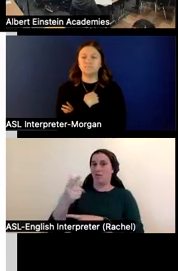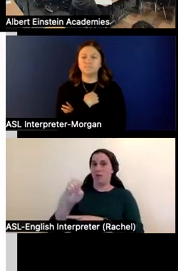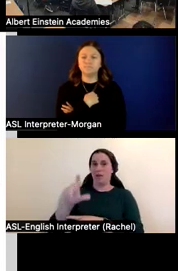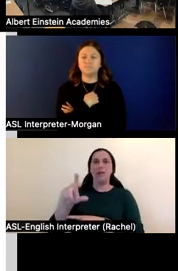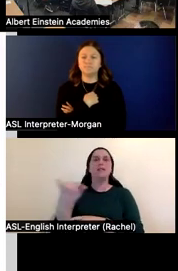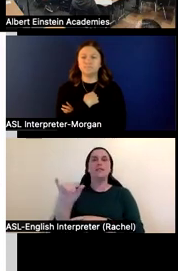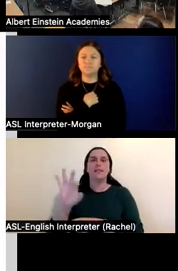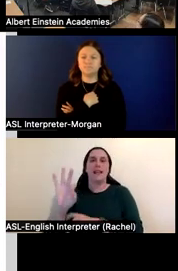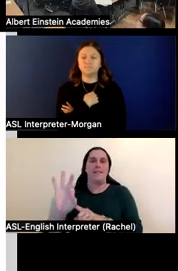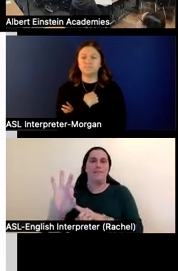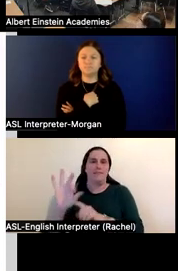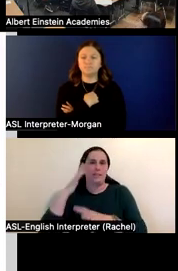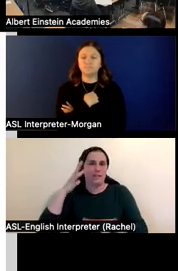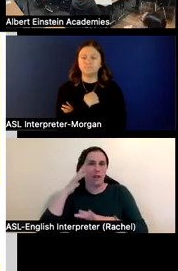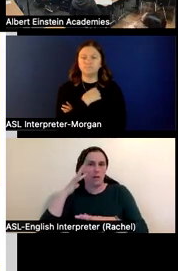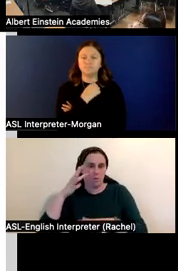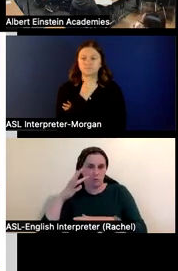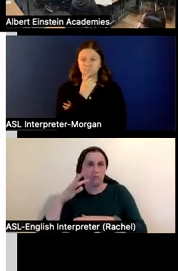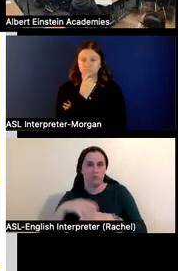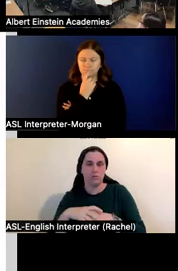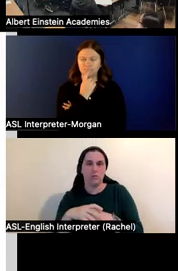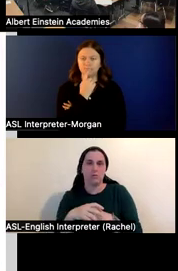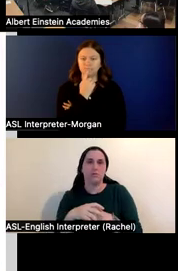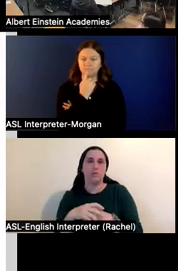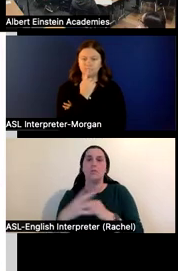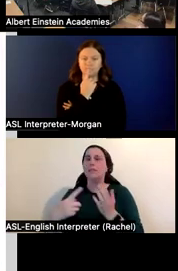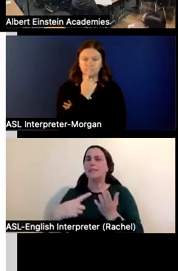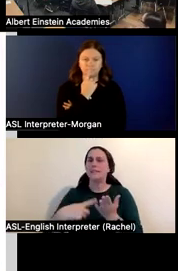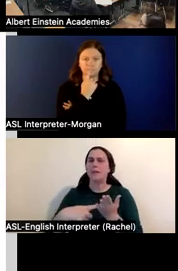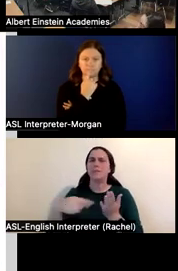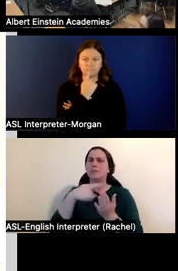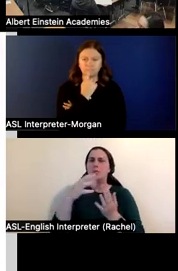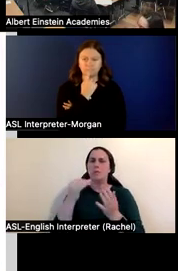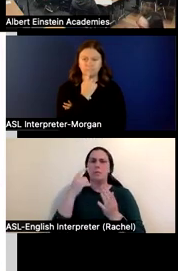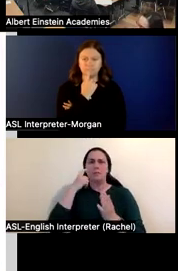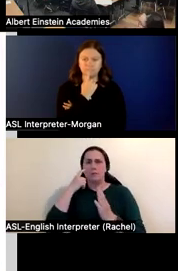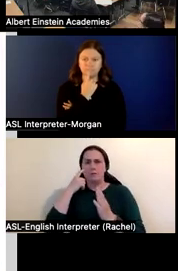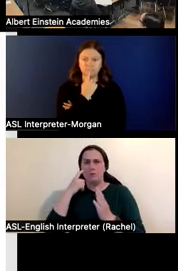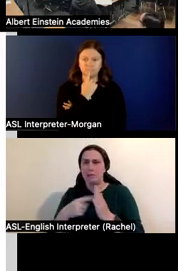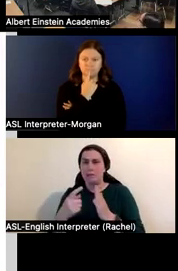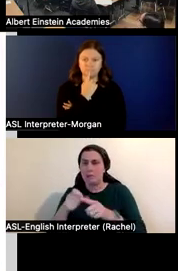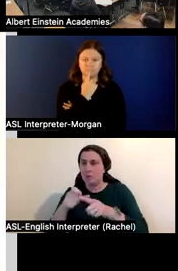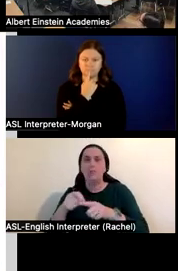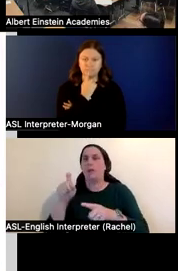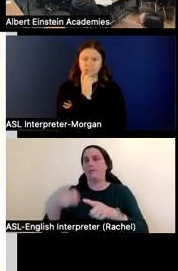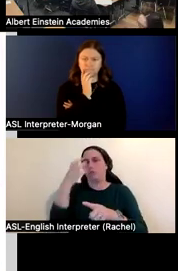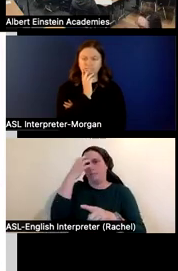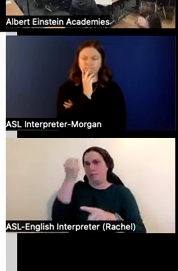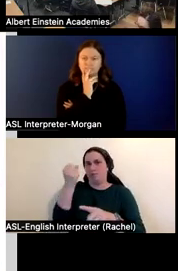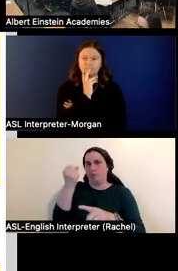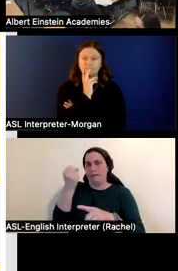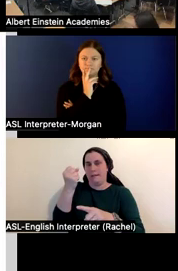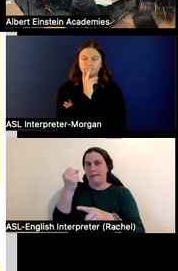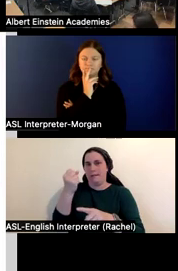Oh. So then, so sometimes you might just like memorize something like that vocabulary word that goes with, and